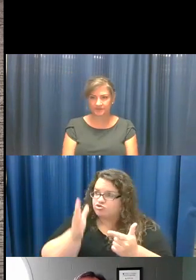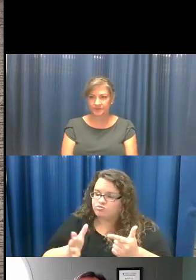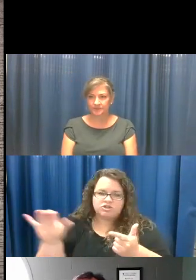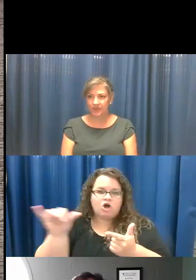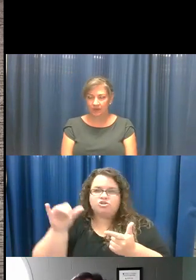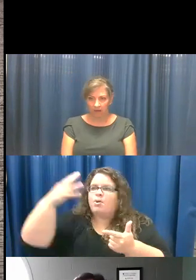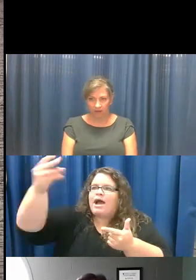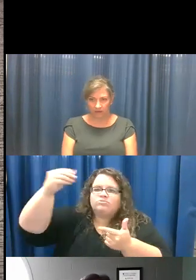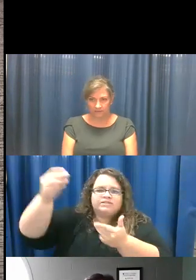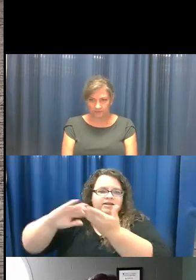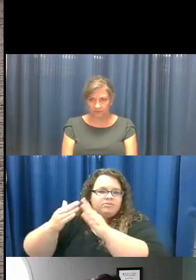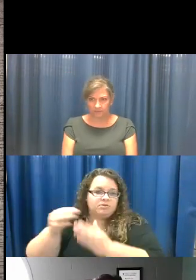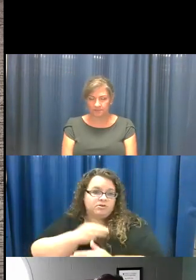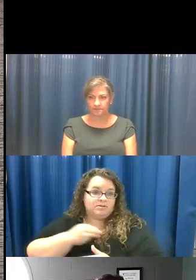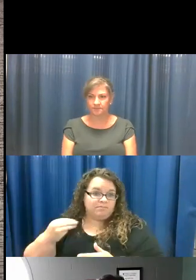as well.